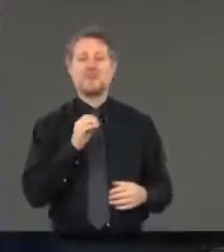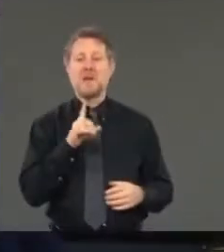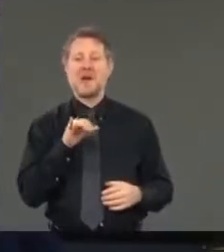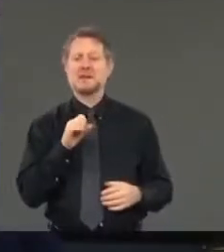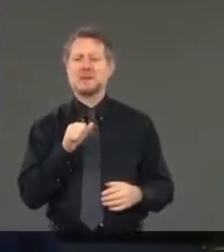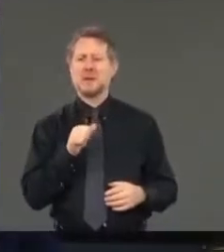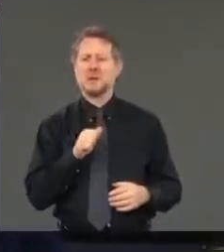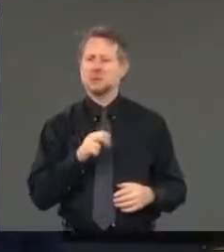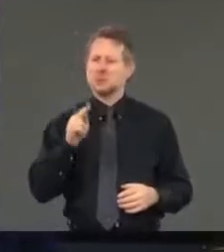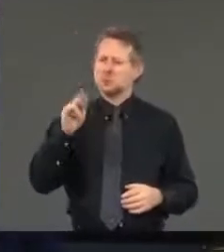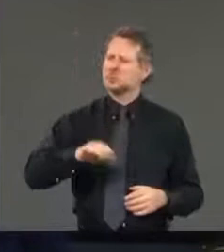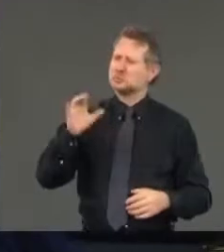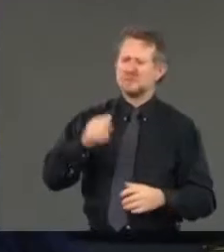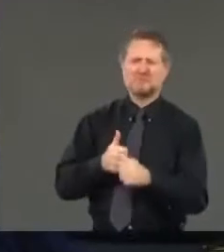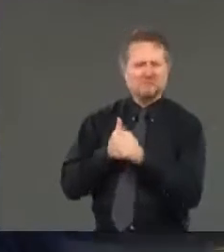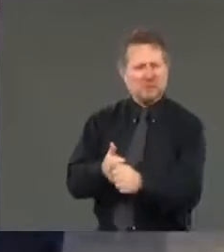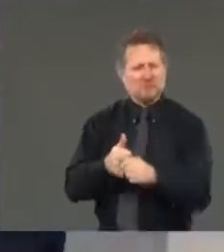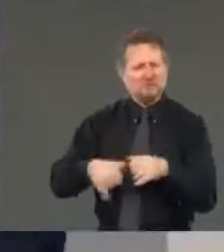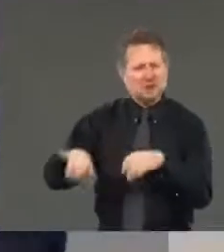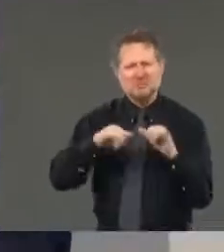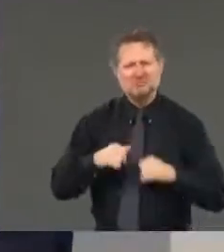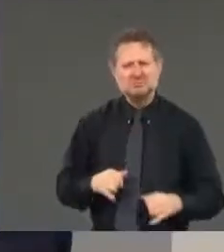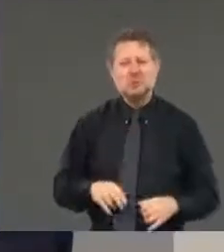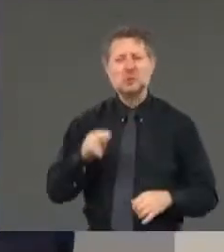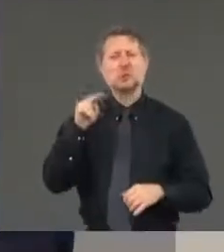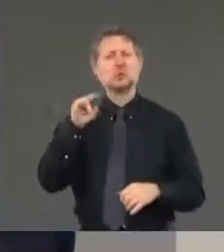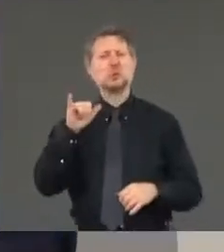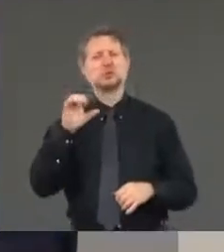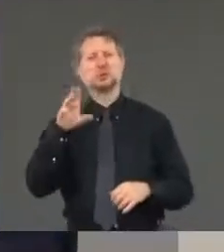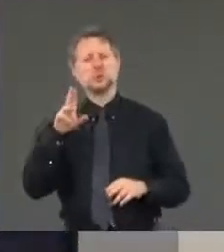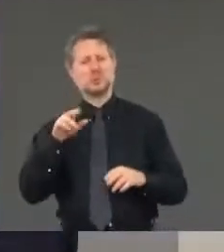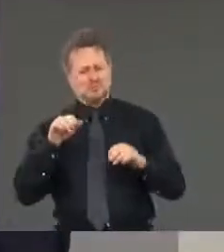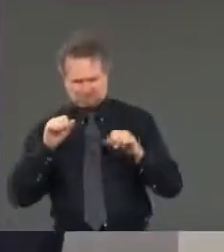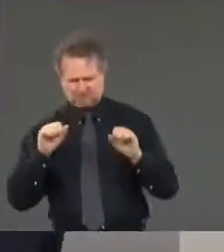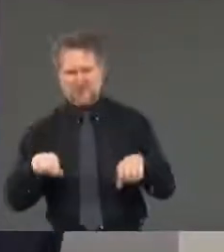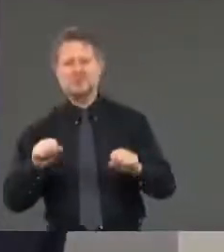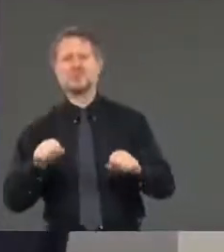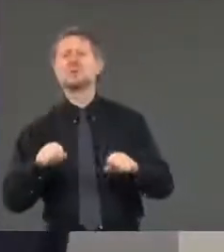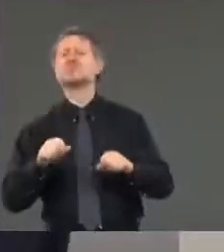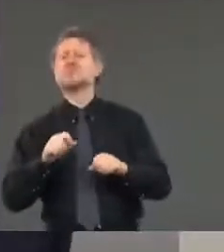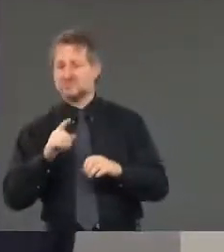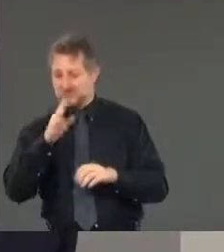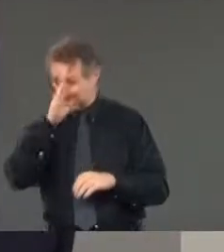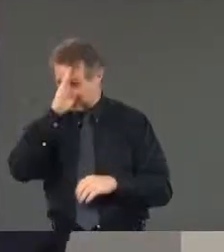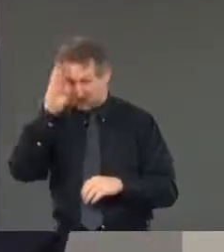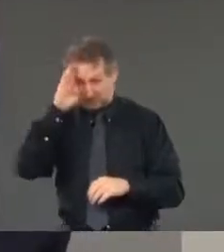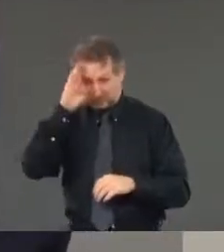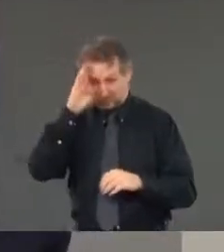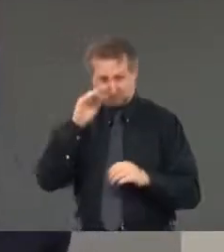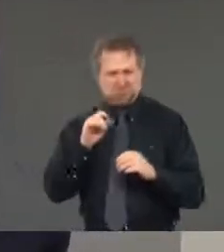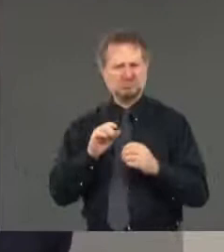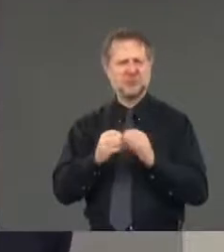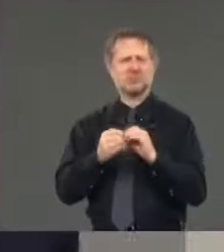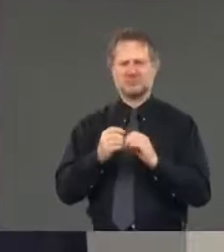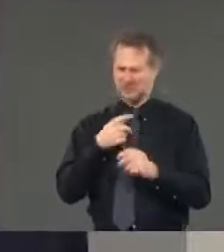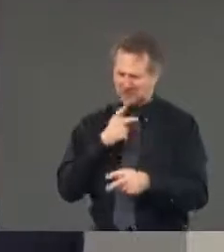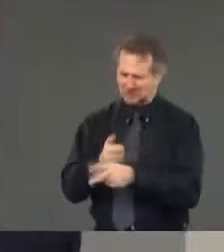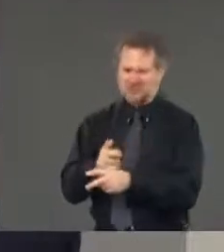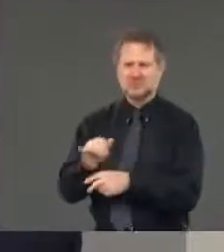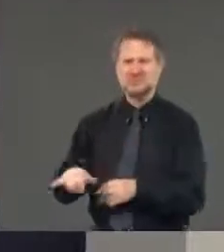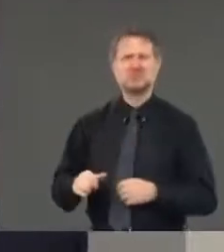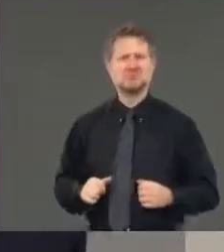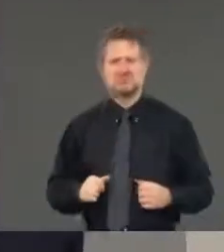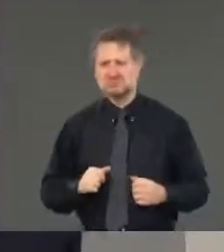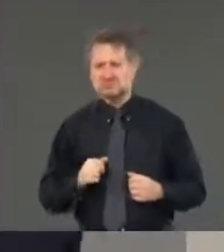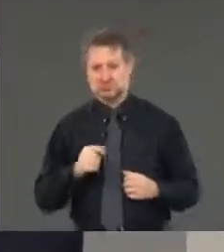ICU capacity is one of our metrics. Hospitalization capacity is one of ours. Not only the decline, but the average daily increase. And